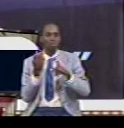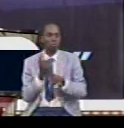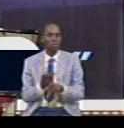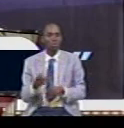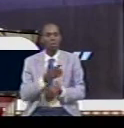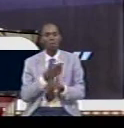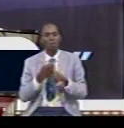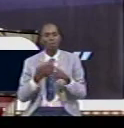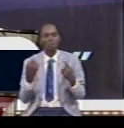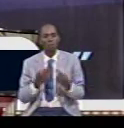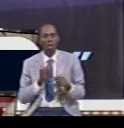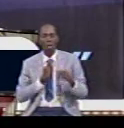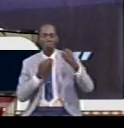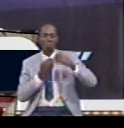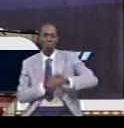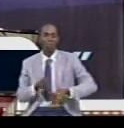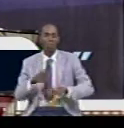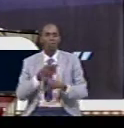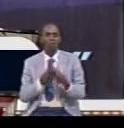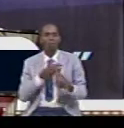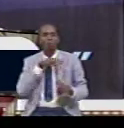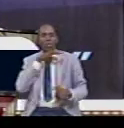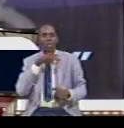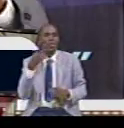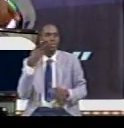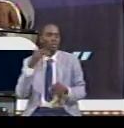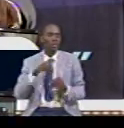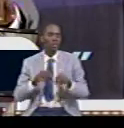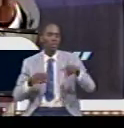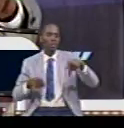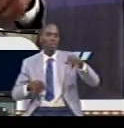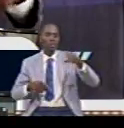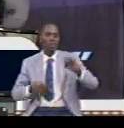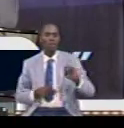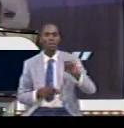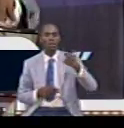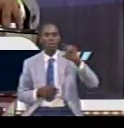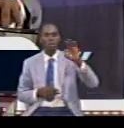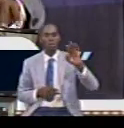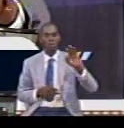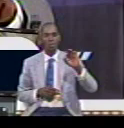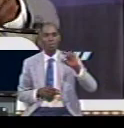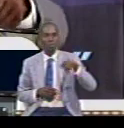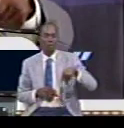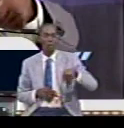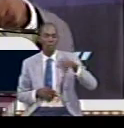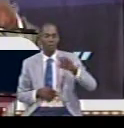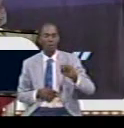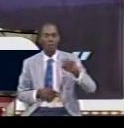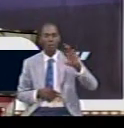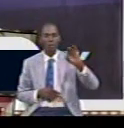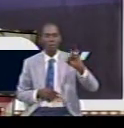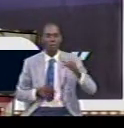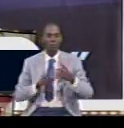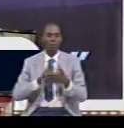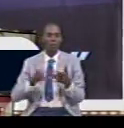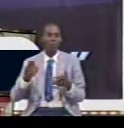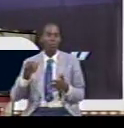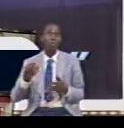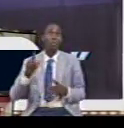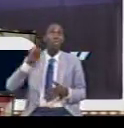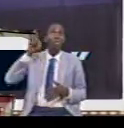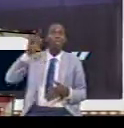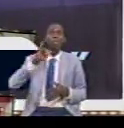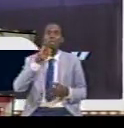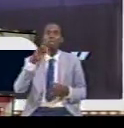from defilement. I'm looking at Psalm 19. In Psalm 19, I'm reading from verse 13. He is the one that can